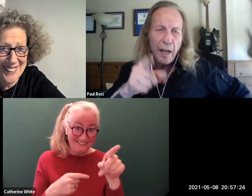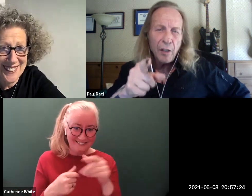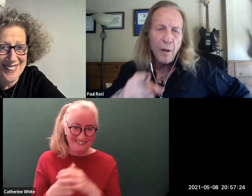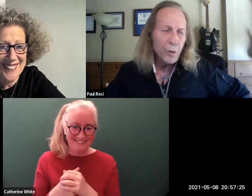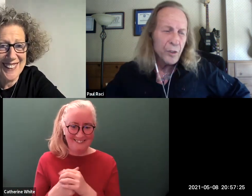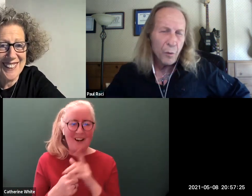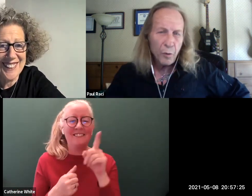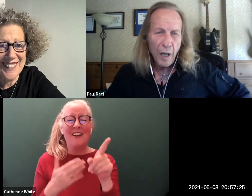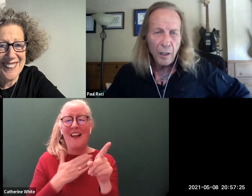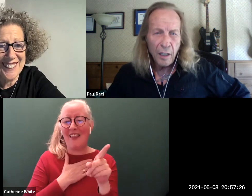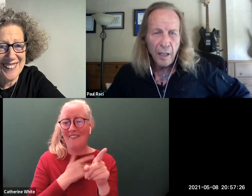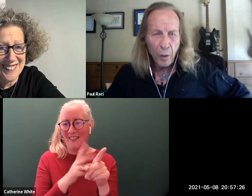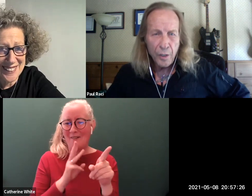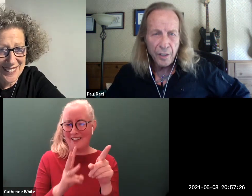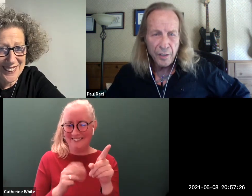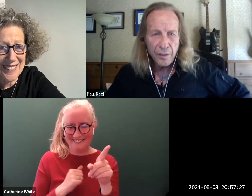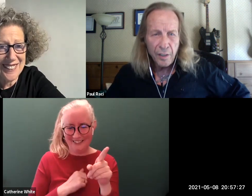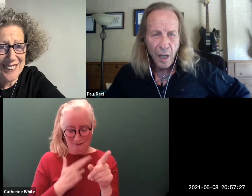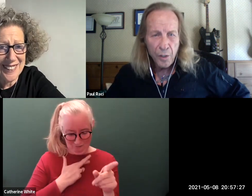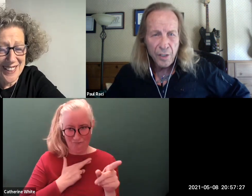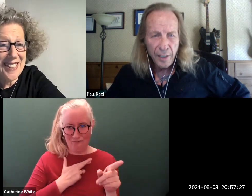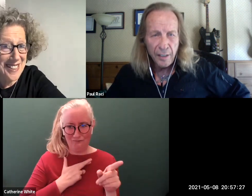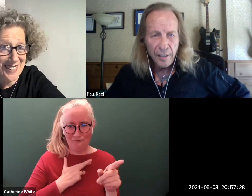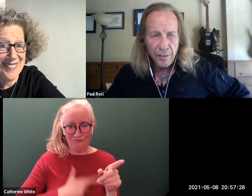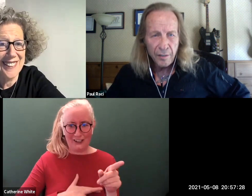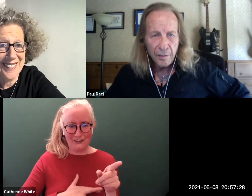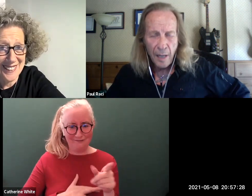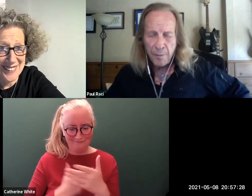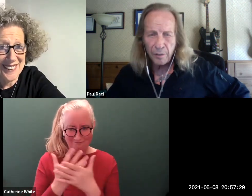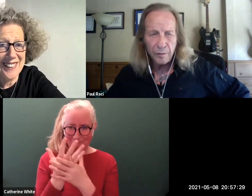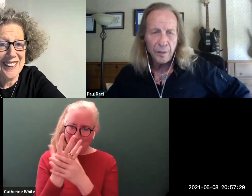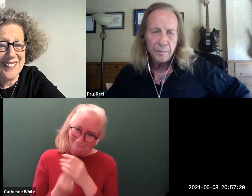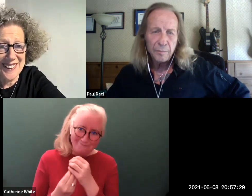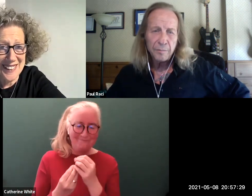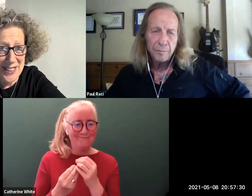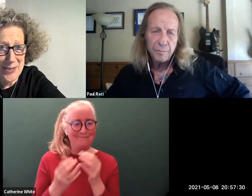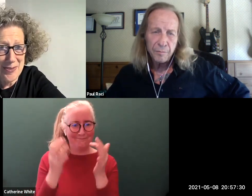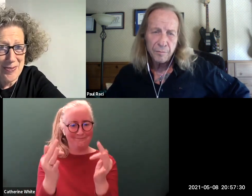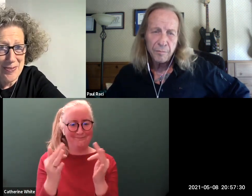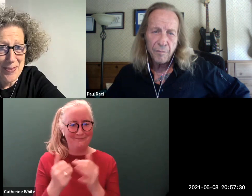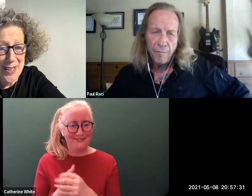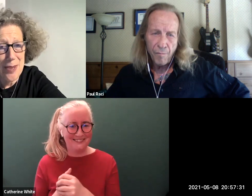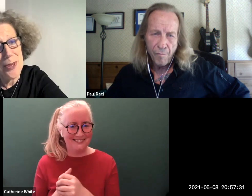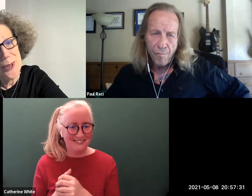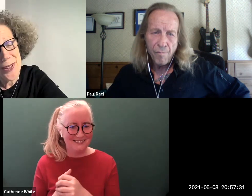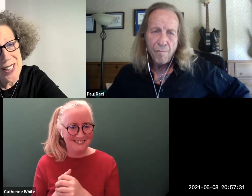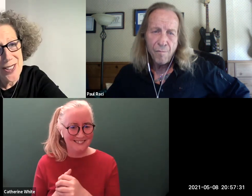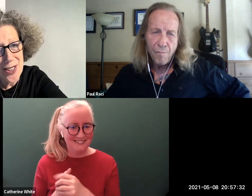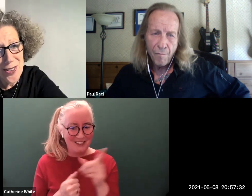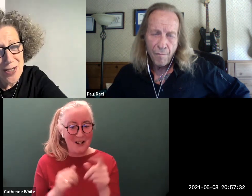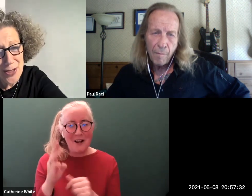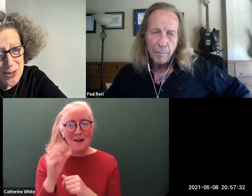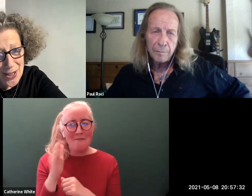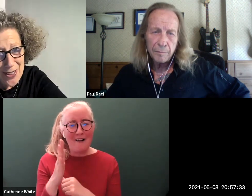Absolutely, word. I love that word too. How rich it is. How rich it indeed it is. is. Absolutely. Yeah. Paul, thank